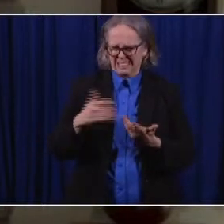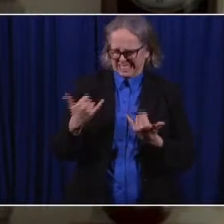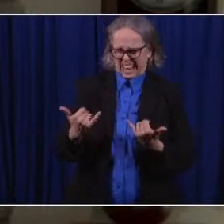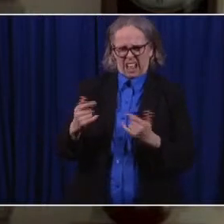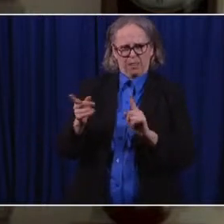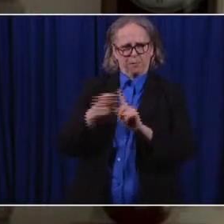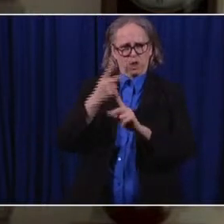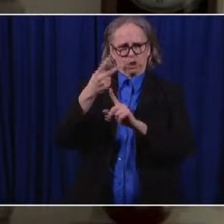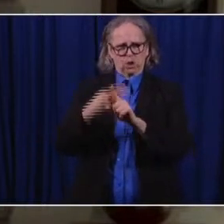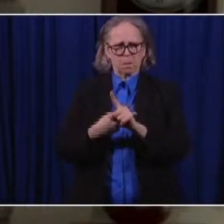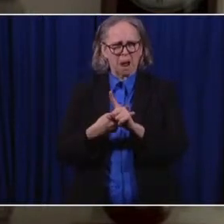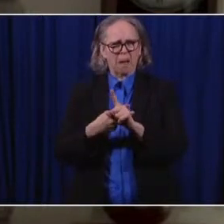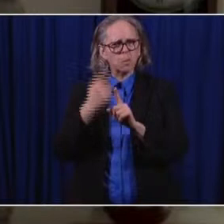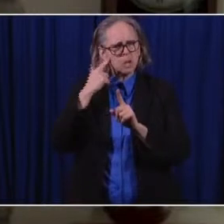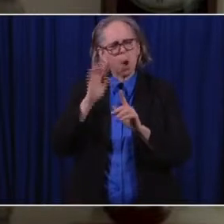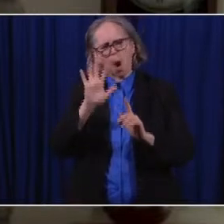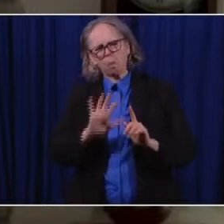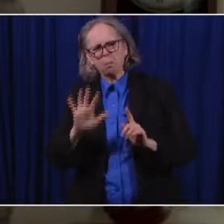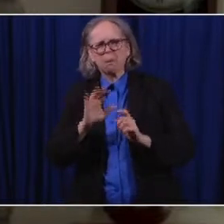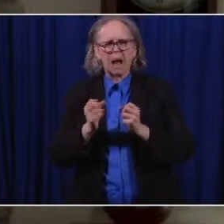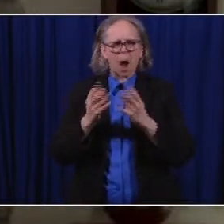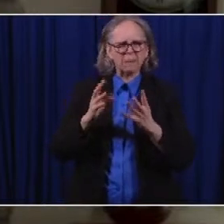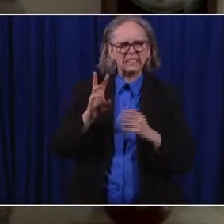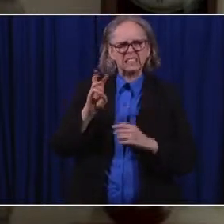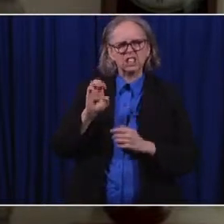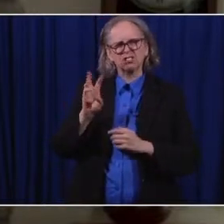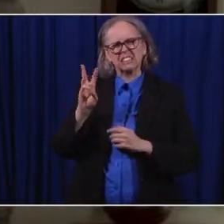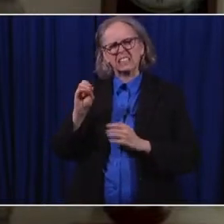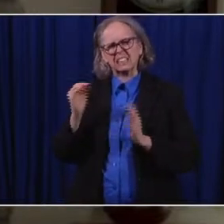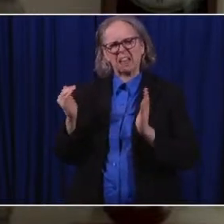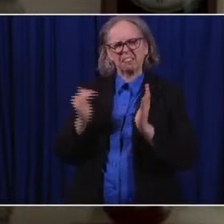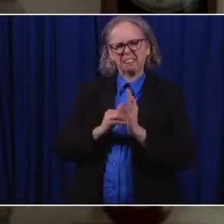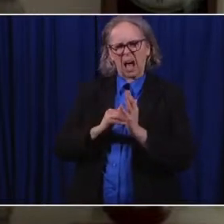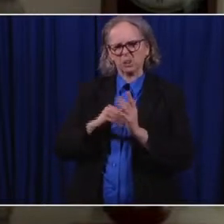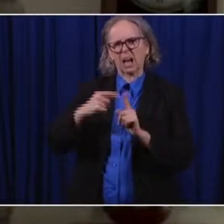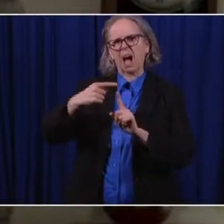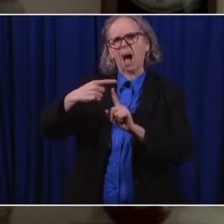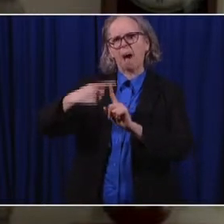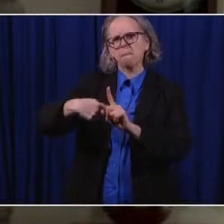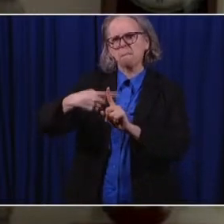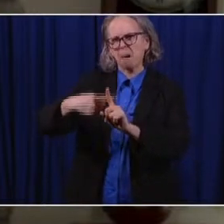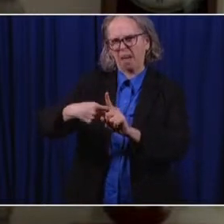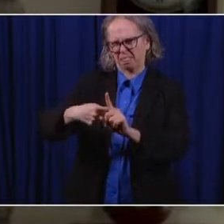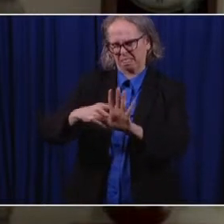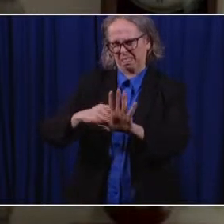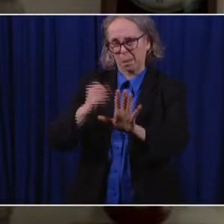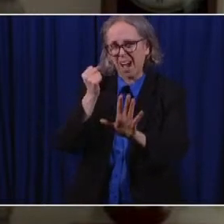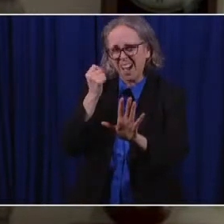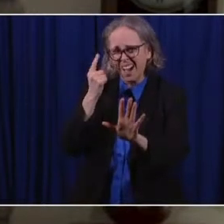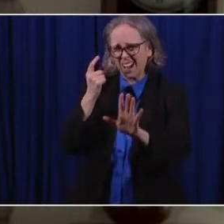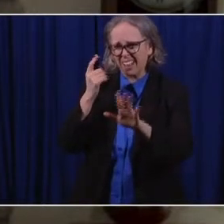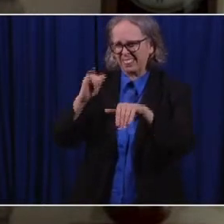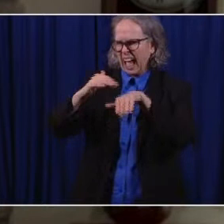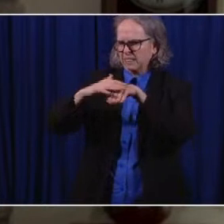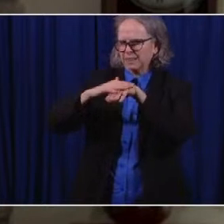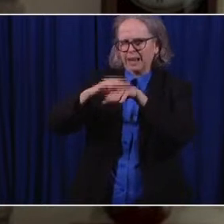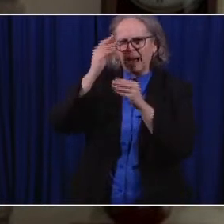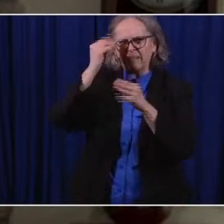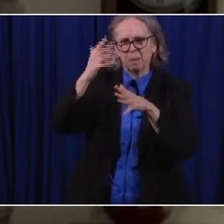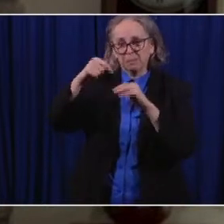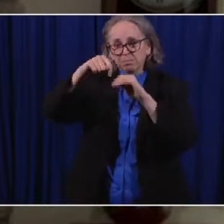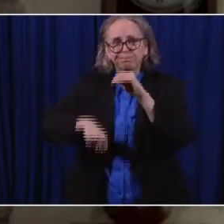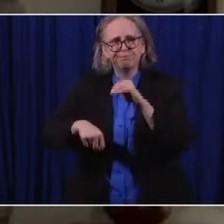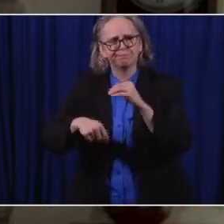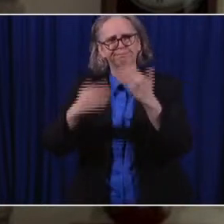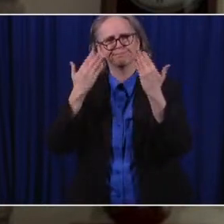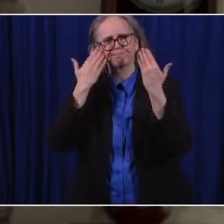roughly 660,000 per month. But beyond that, that's about all I can say. That's all I know.